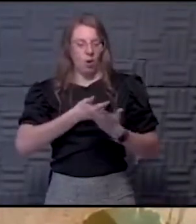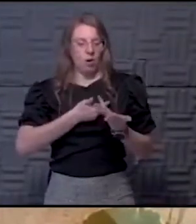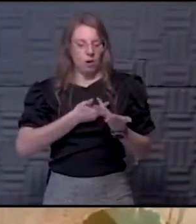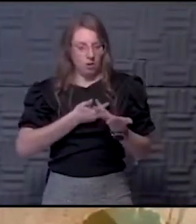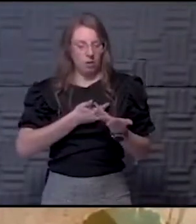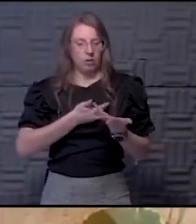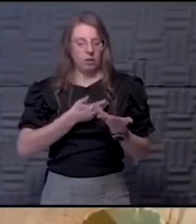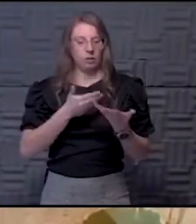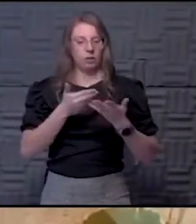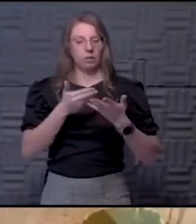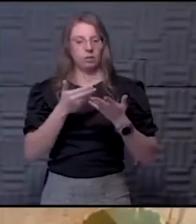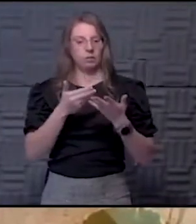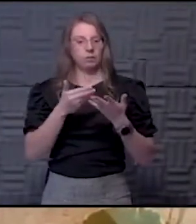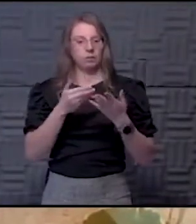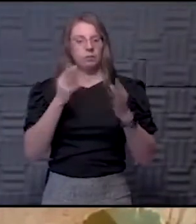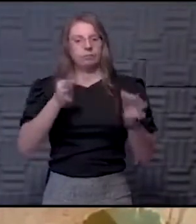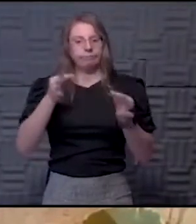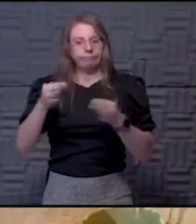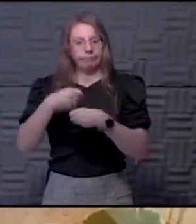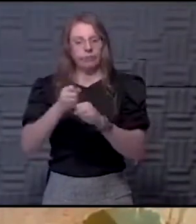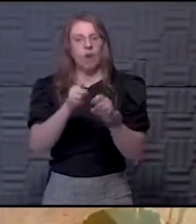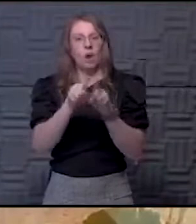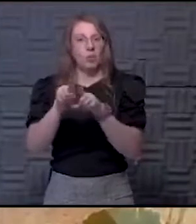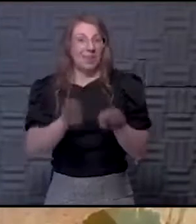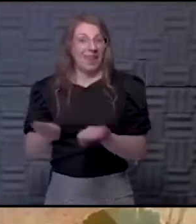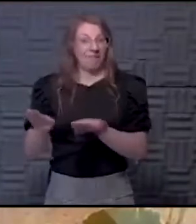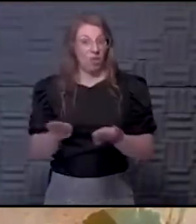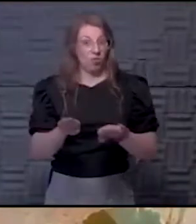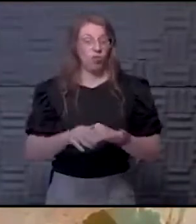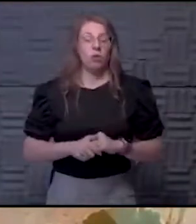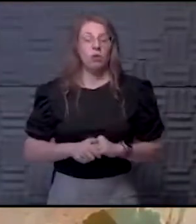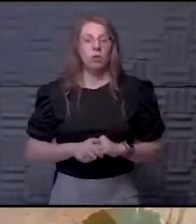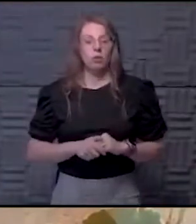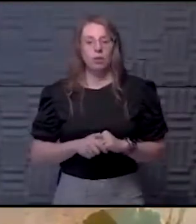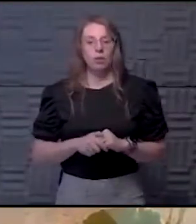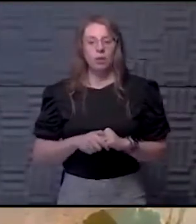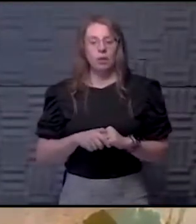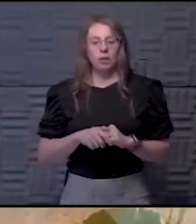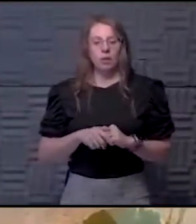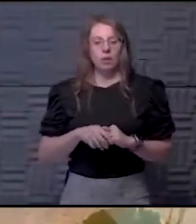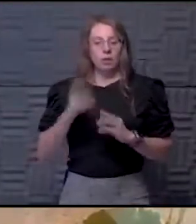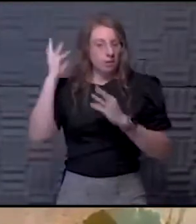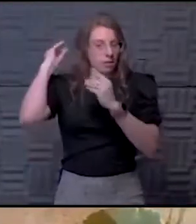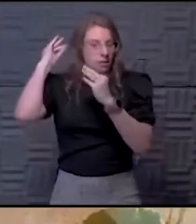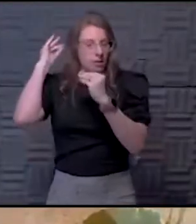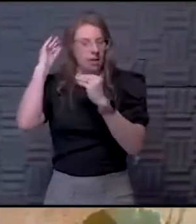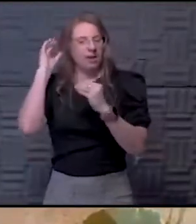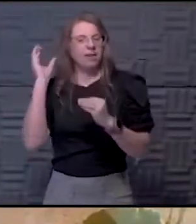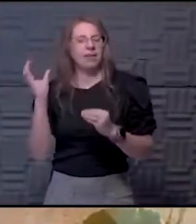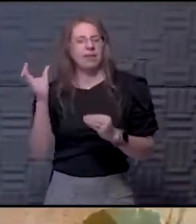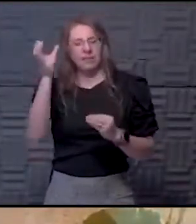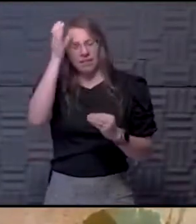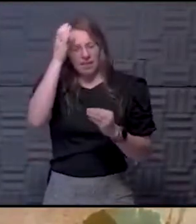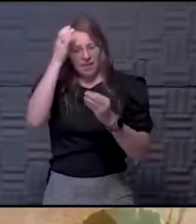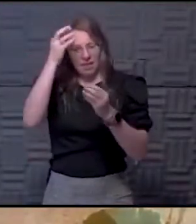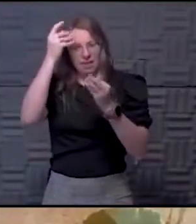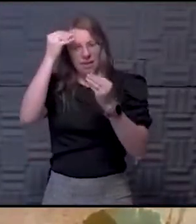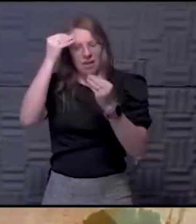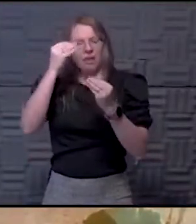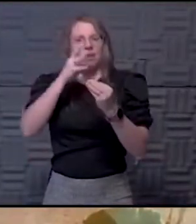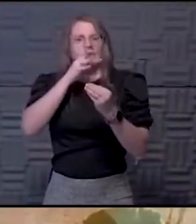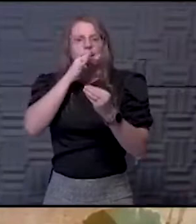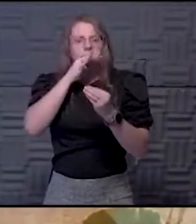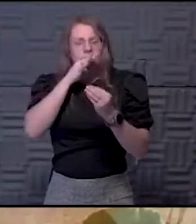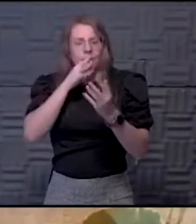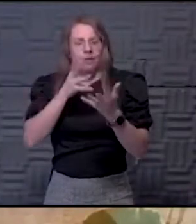our behavior. But unless we bring that into kind of this conscious awareness where we're talking it out loud, it's